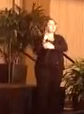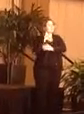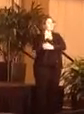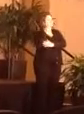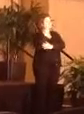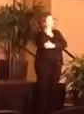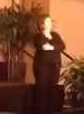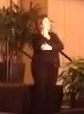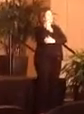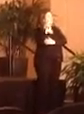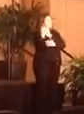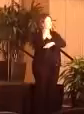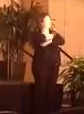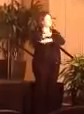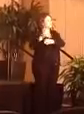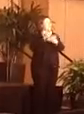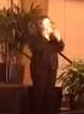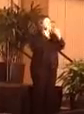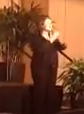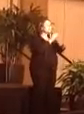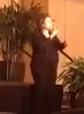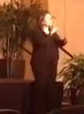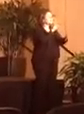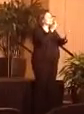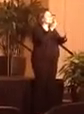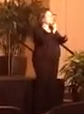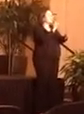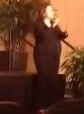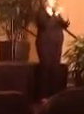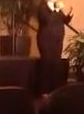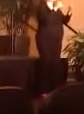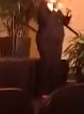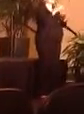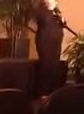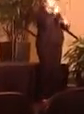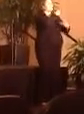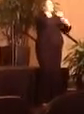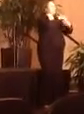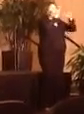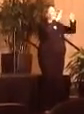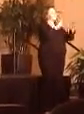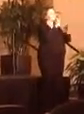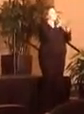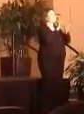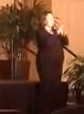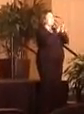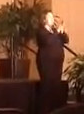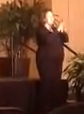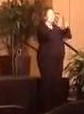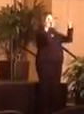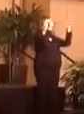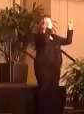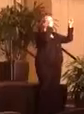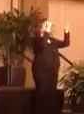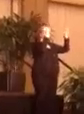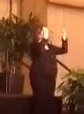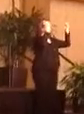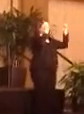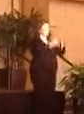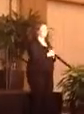So I want to say Warren Shear, who's now the director of the Inclusive Excellence Center. Yay, Warren!